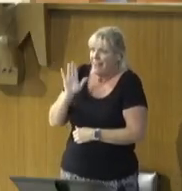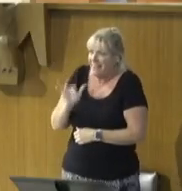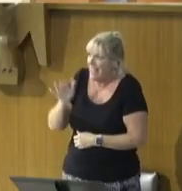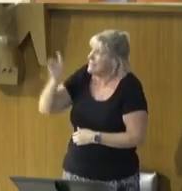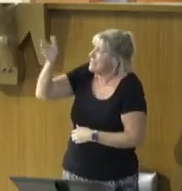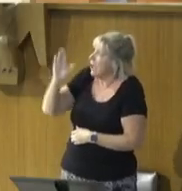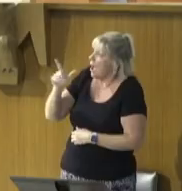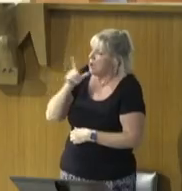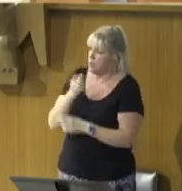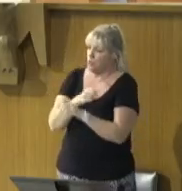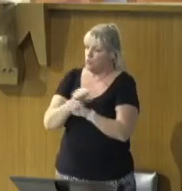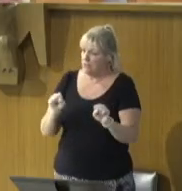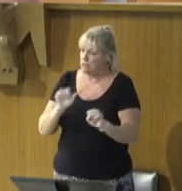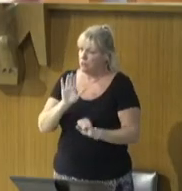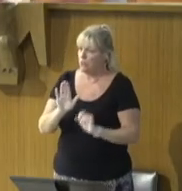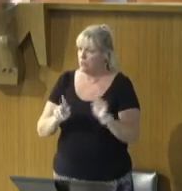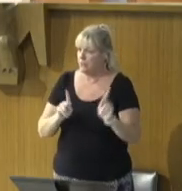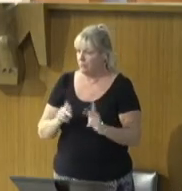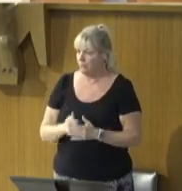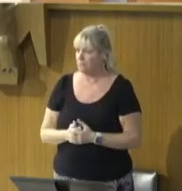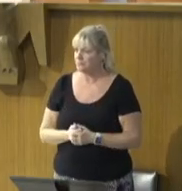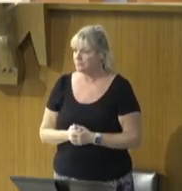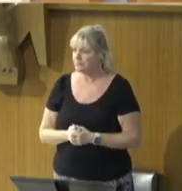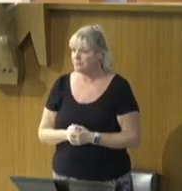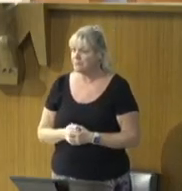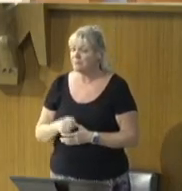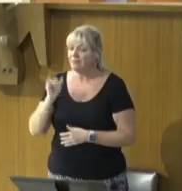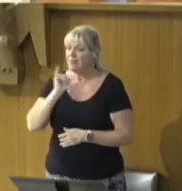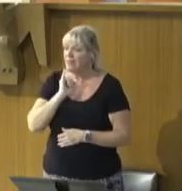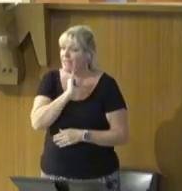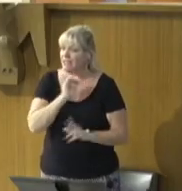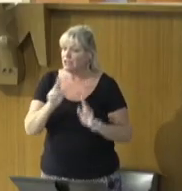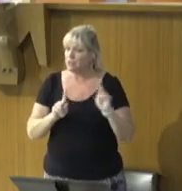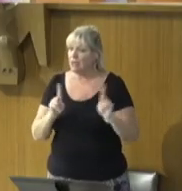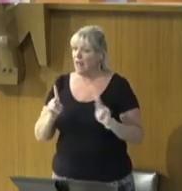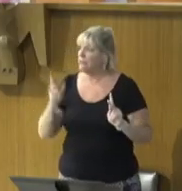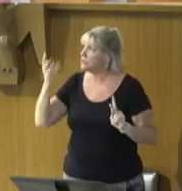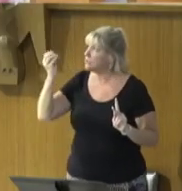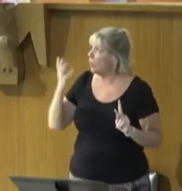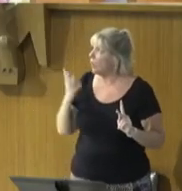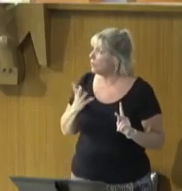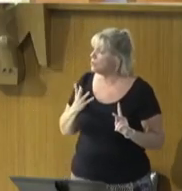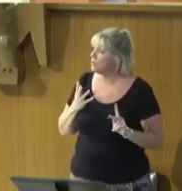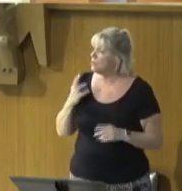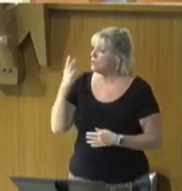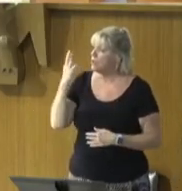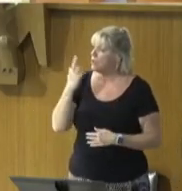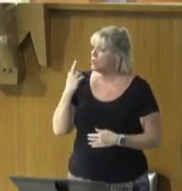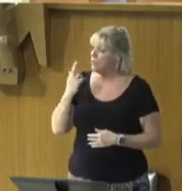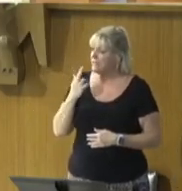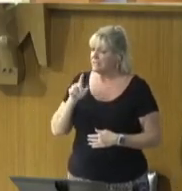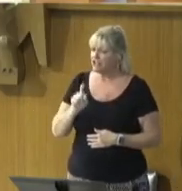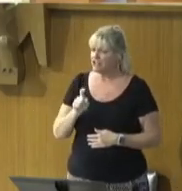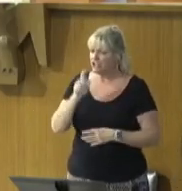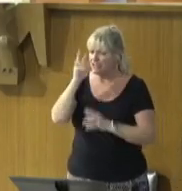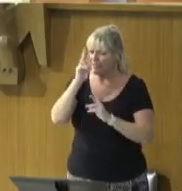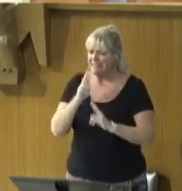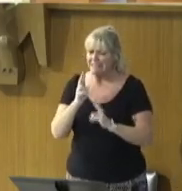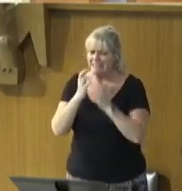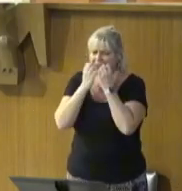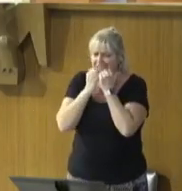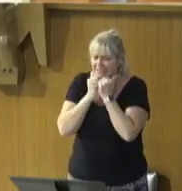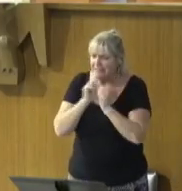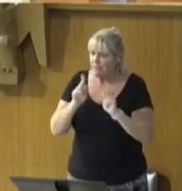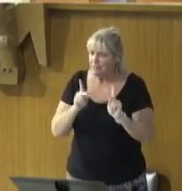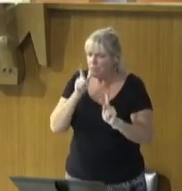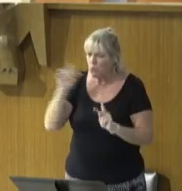who rescued you? The Israelites will be told that the reason they are to treat immigrants in their land with kindness